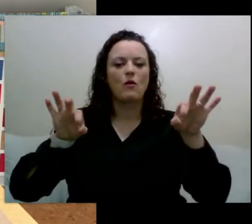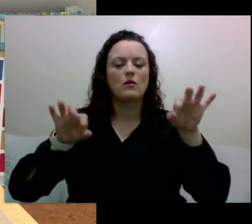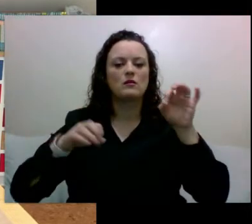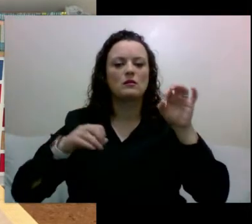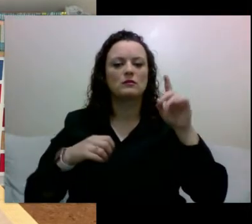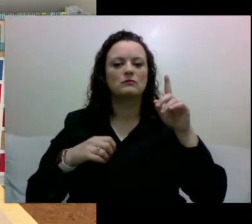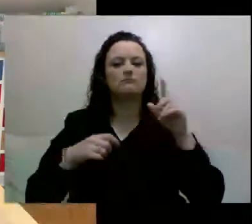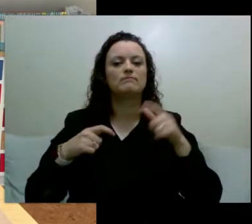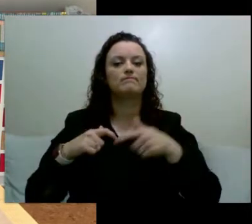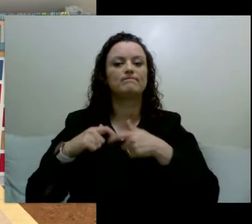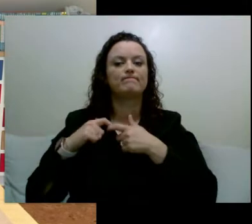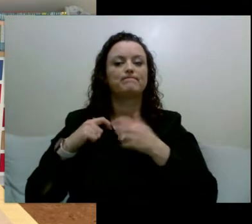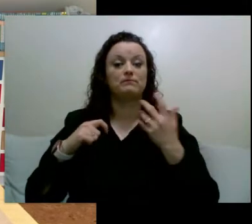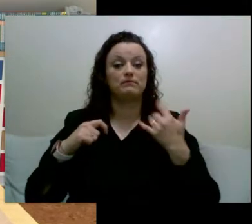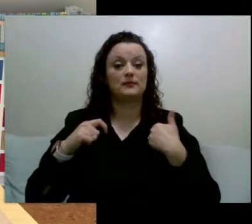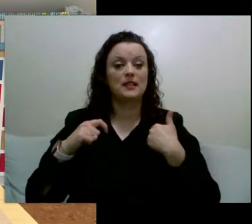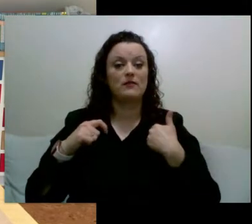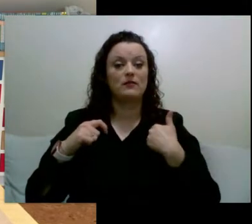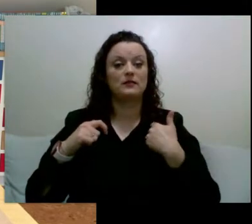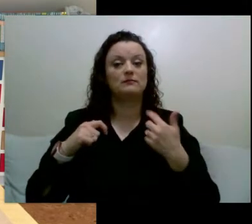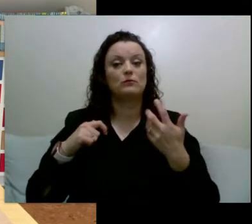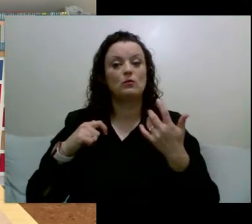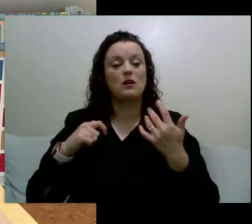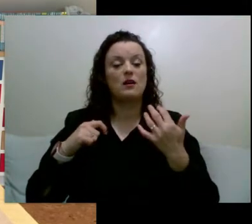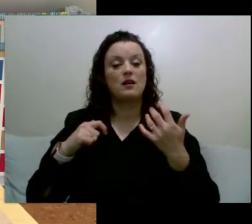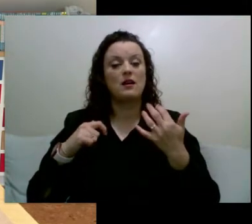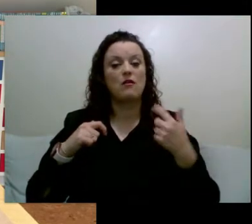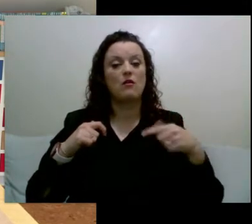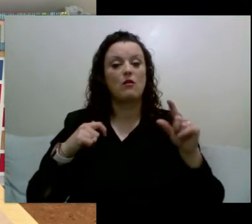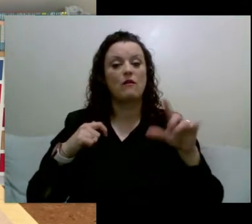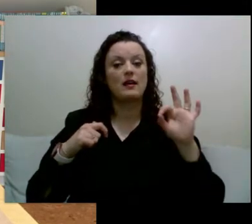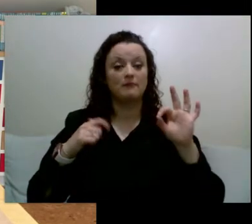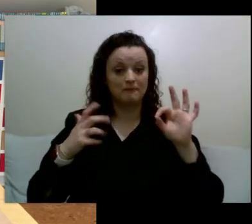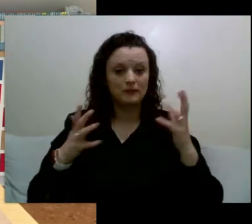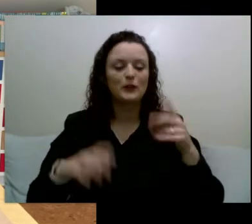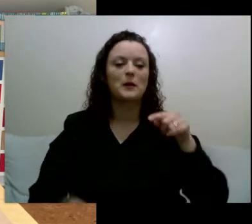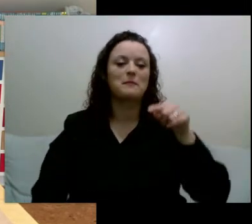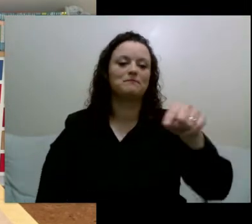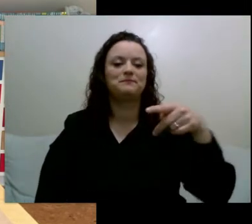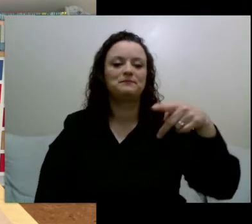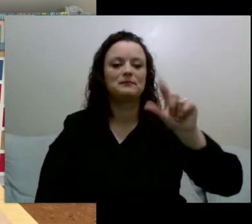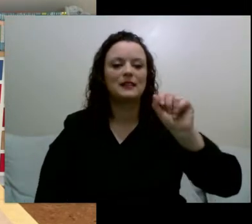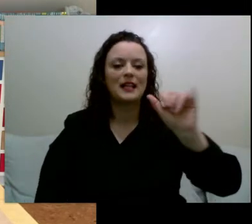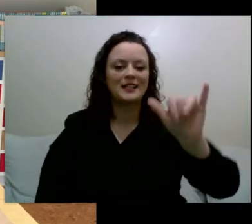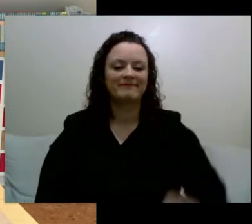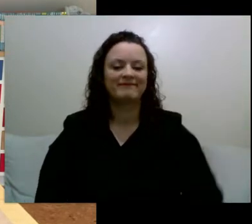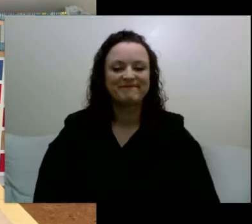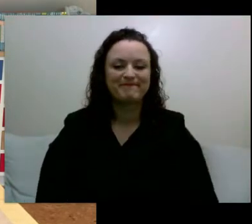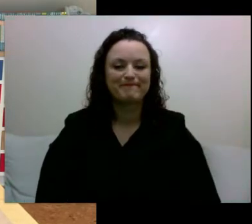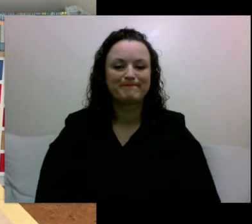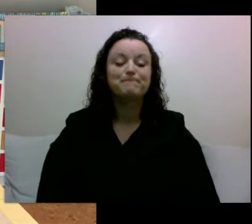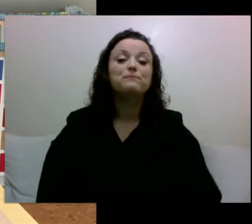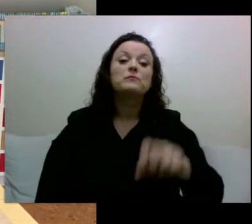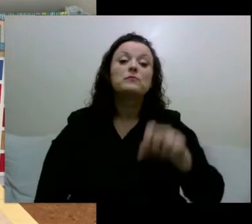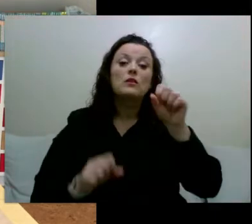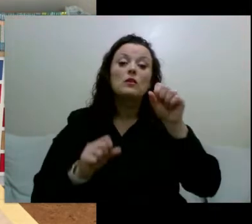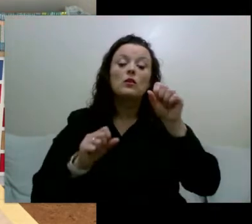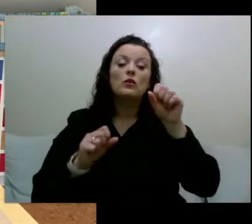you got it? Yeah, okay, I'm still pausing. Oh, okay, play. Because we can use